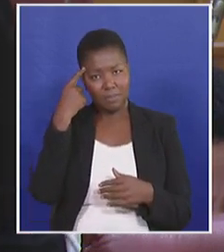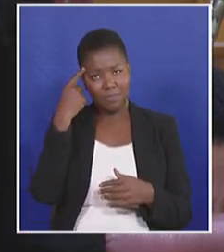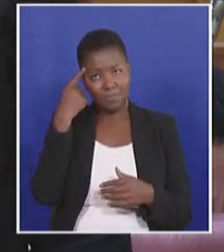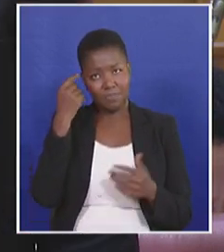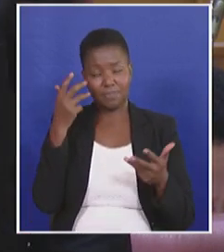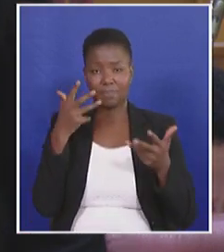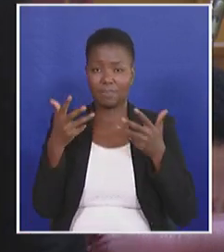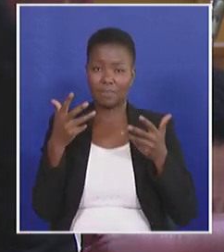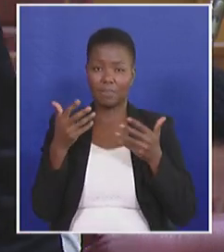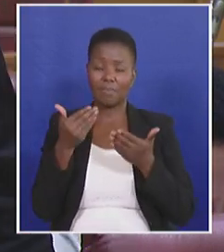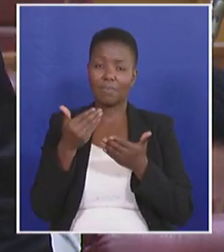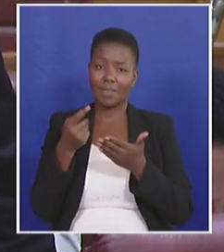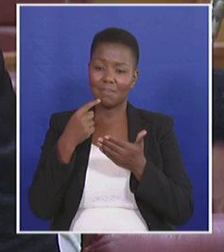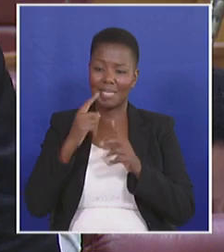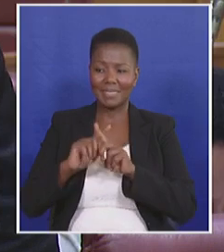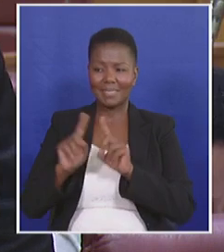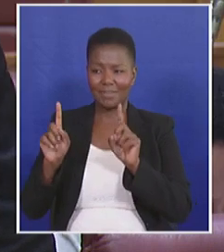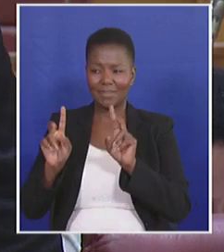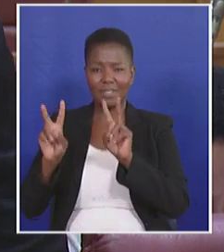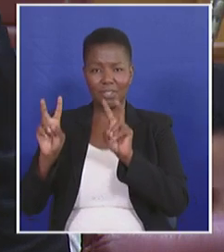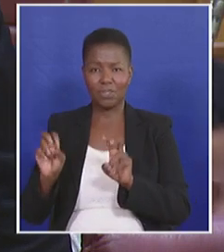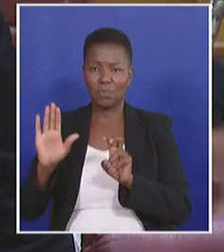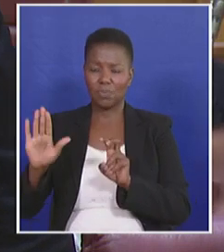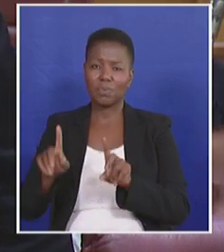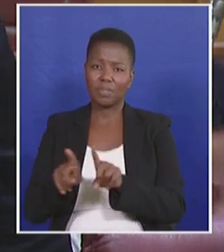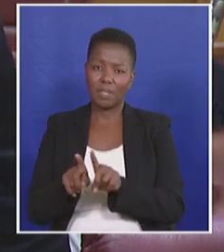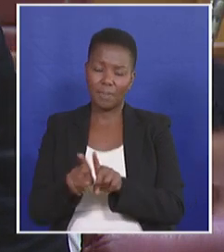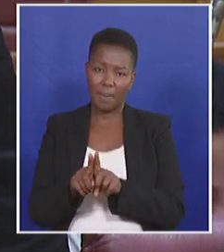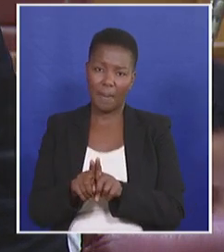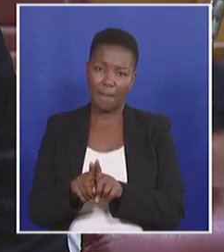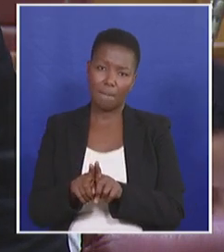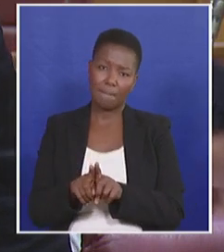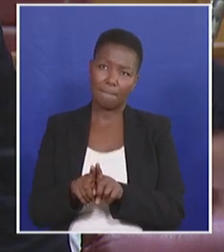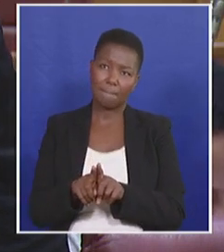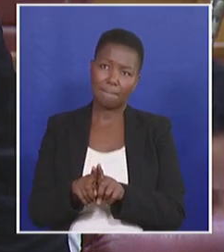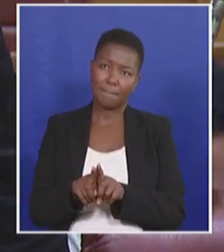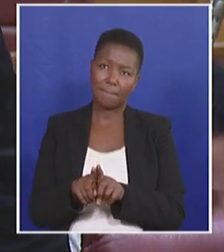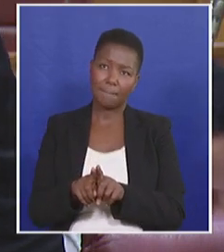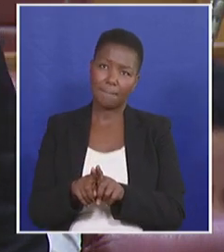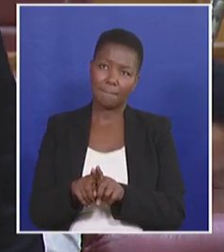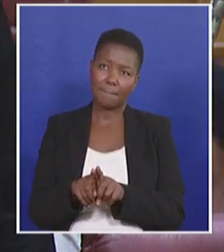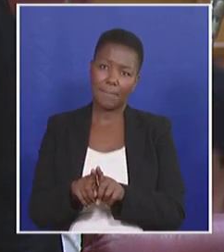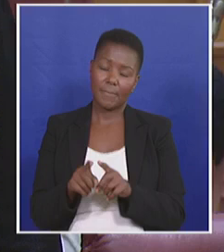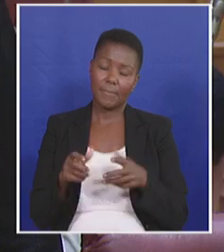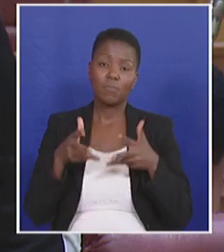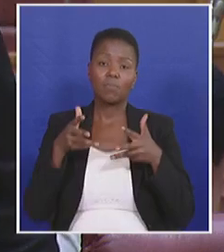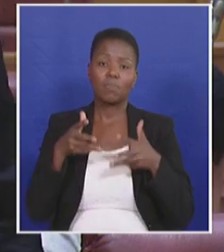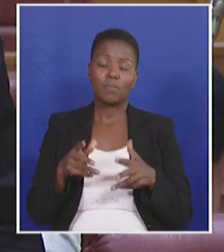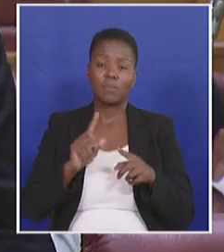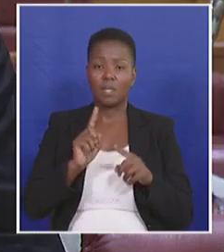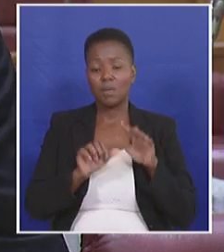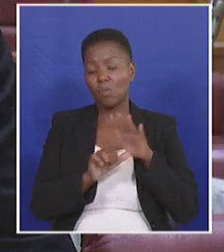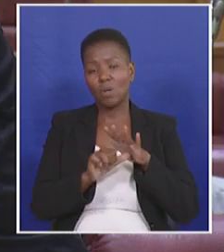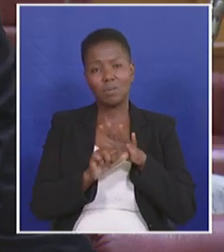it will be also a different subject matter to look into it. The fact of the matter is,